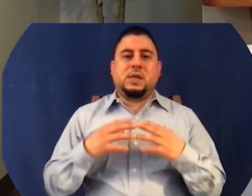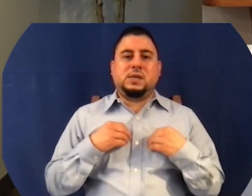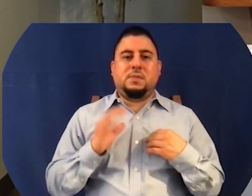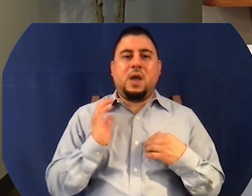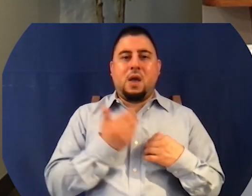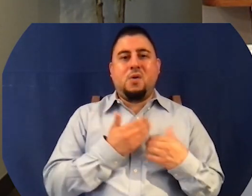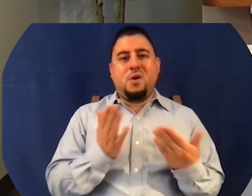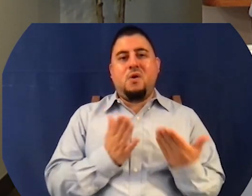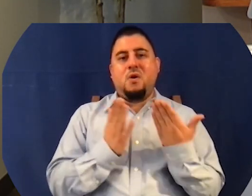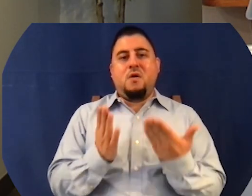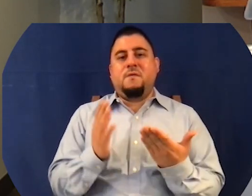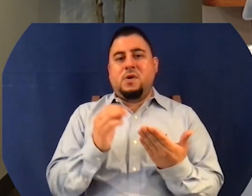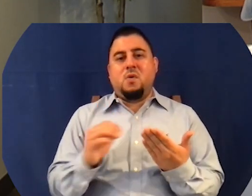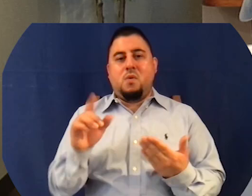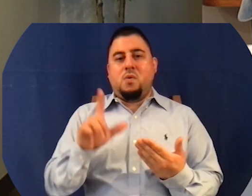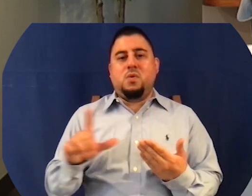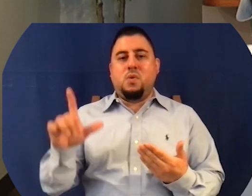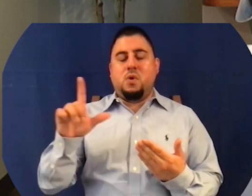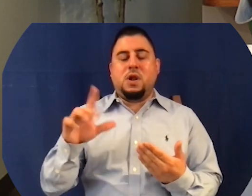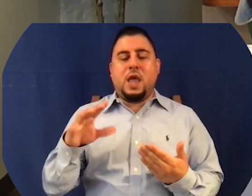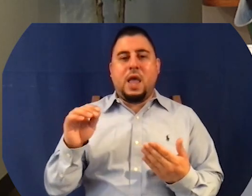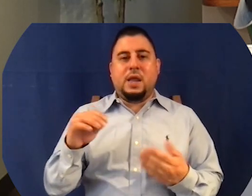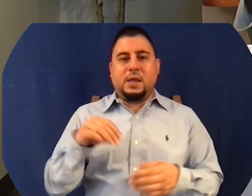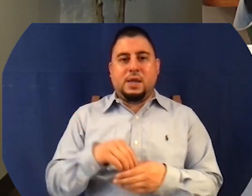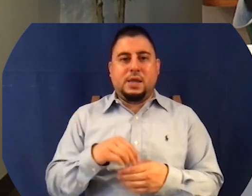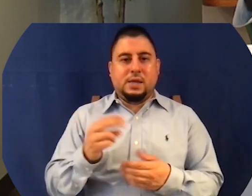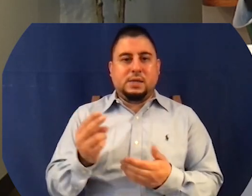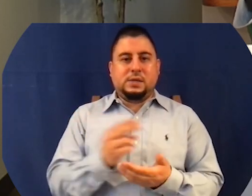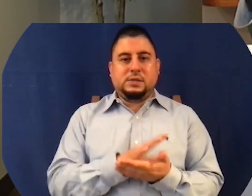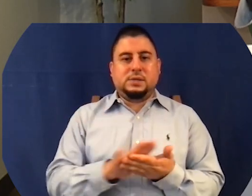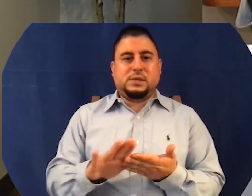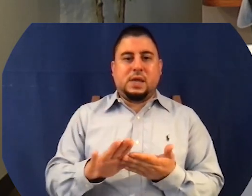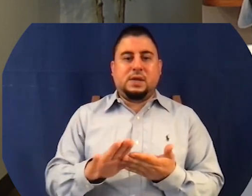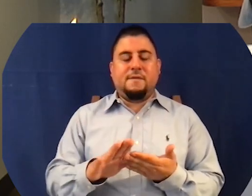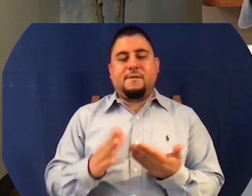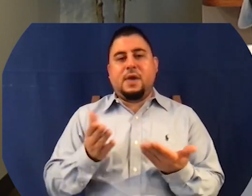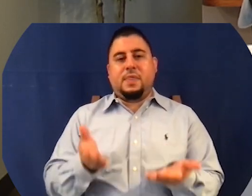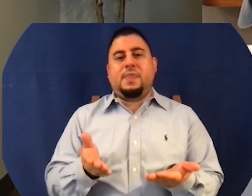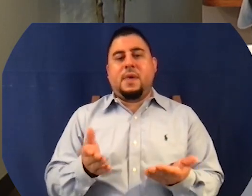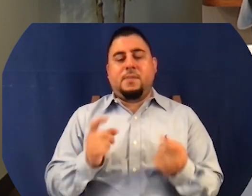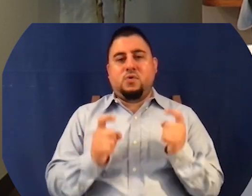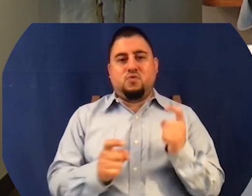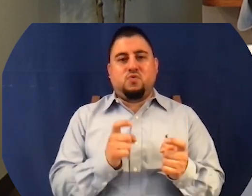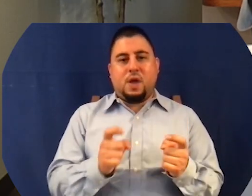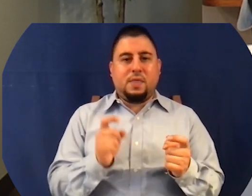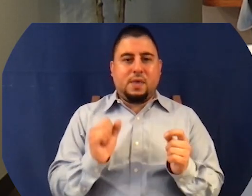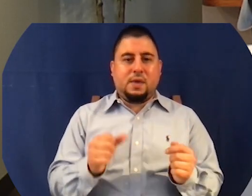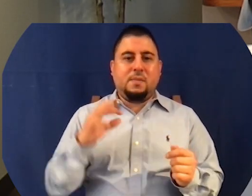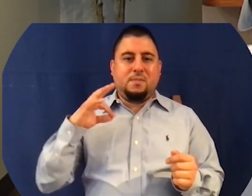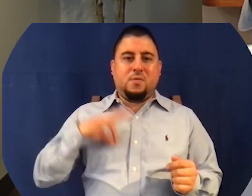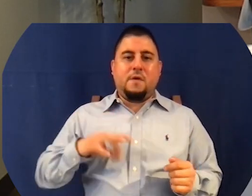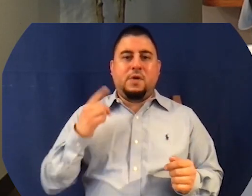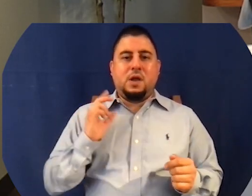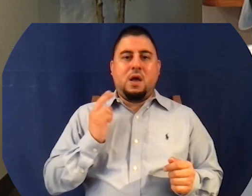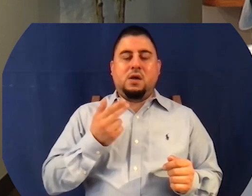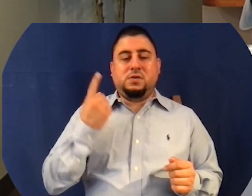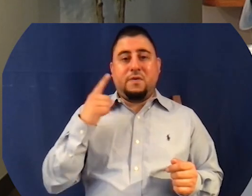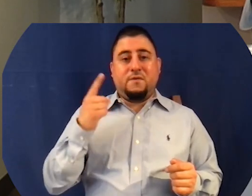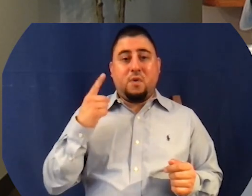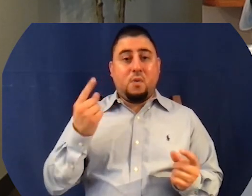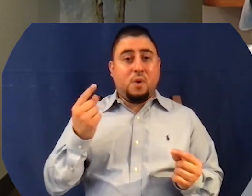Accept our offerings, O Lord, and in sanctifying them, grant that they may profit us for